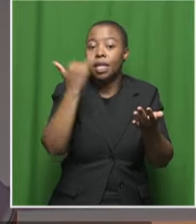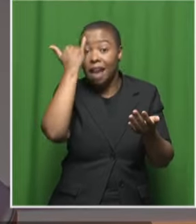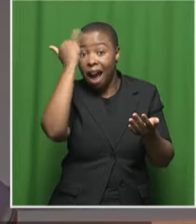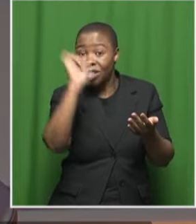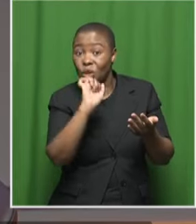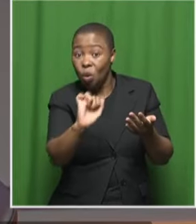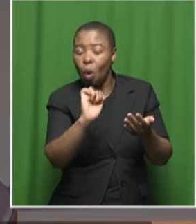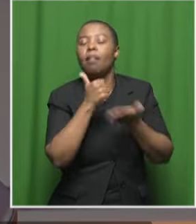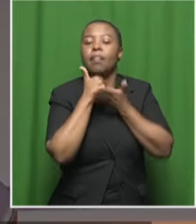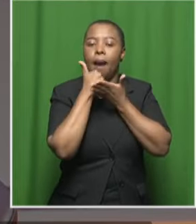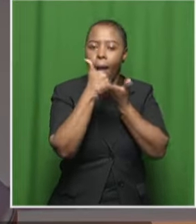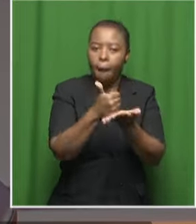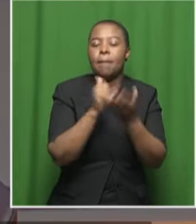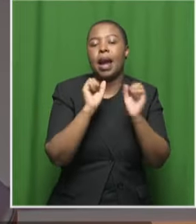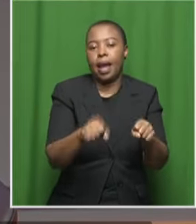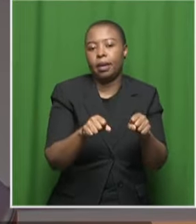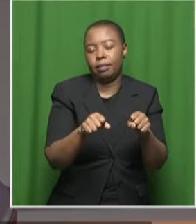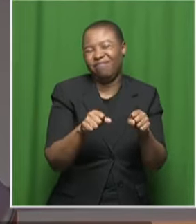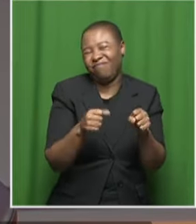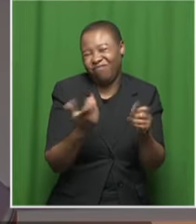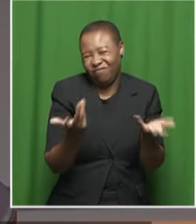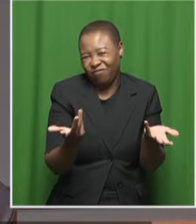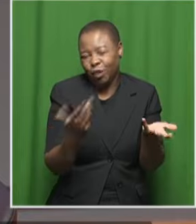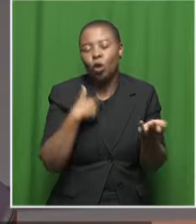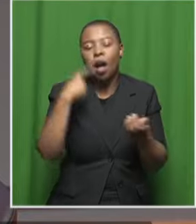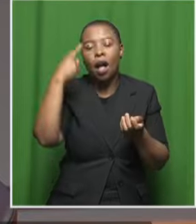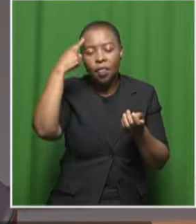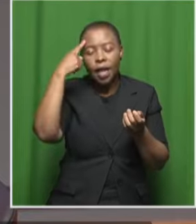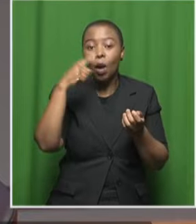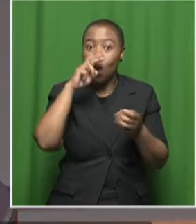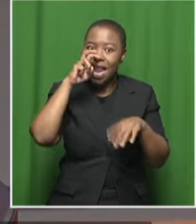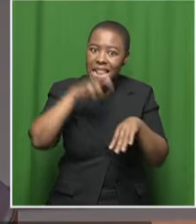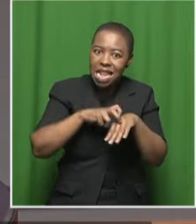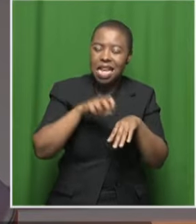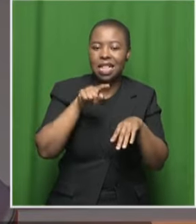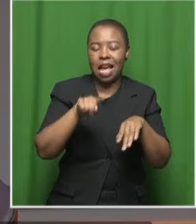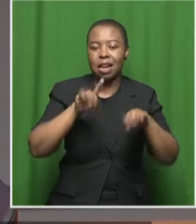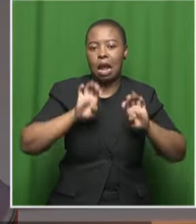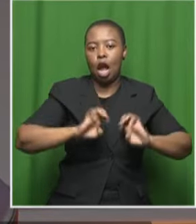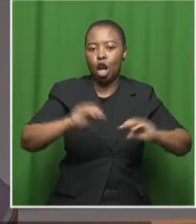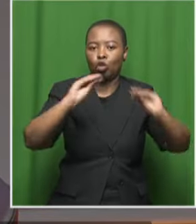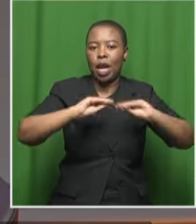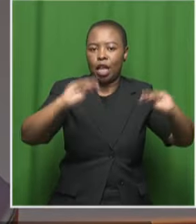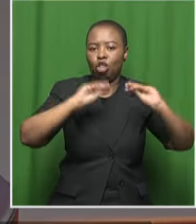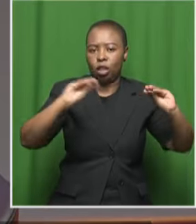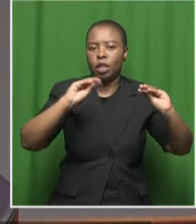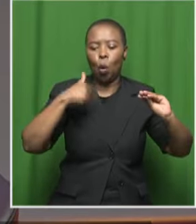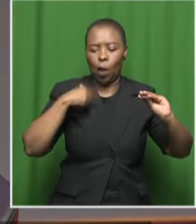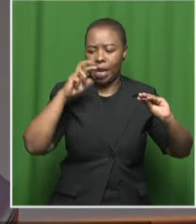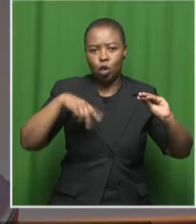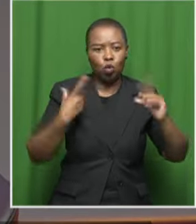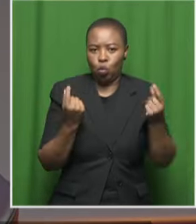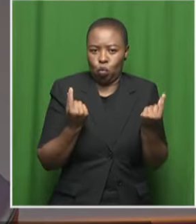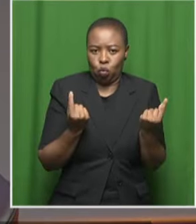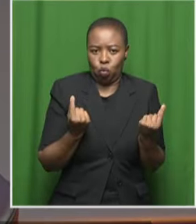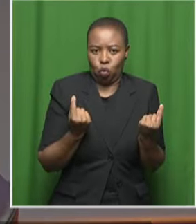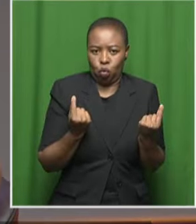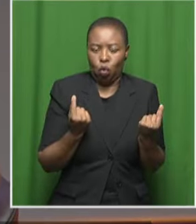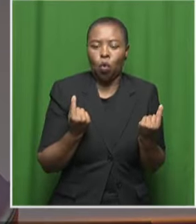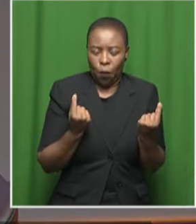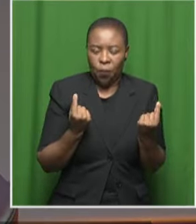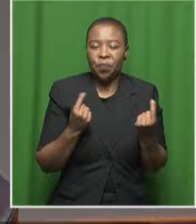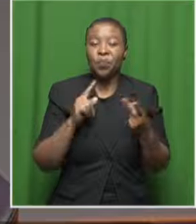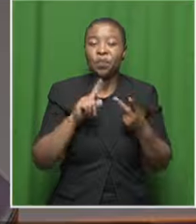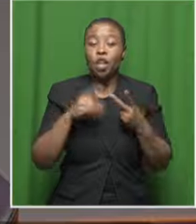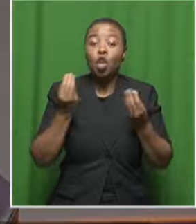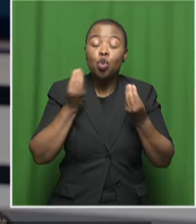that you want to take. And I think we need that education of what we need to do, and we need to take educating our